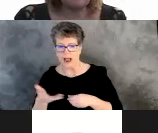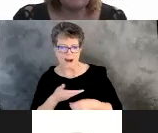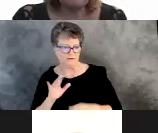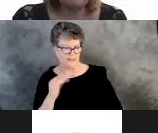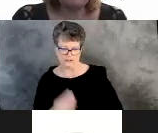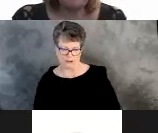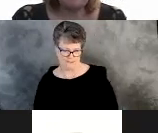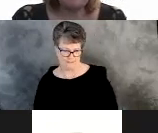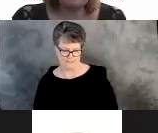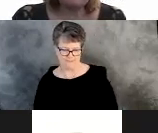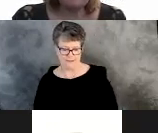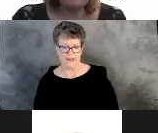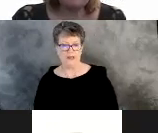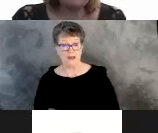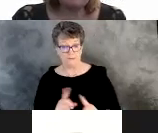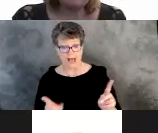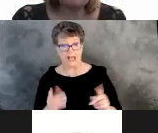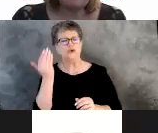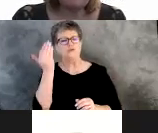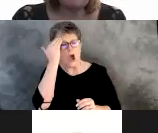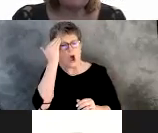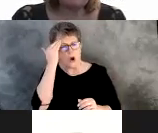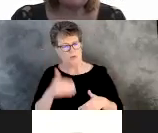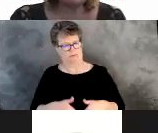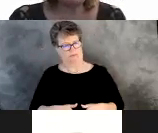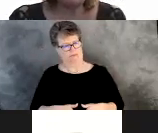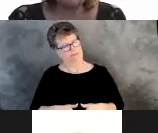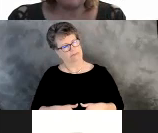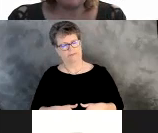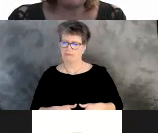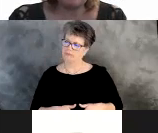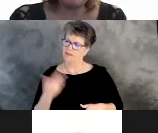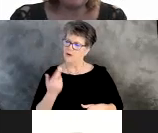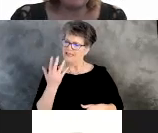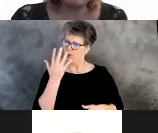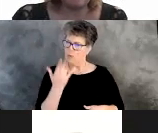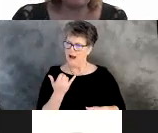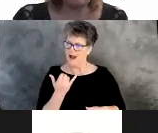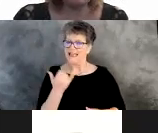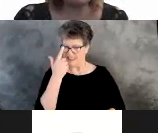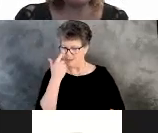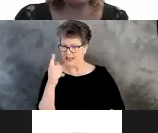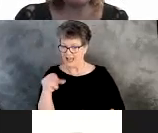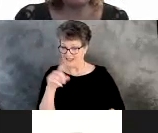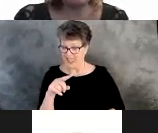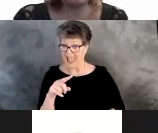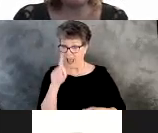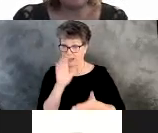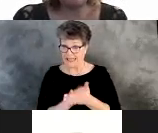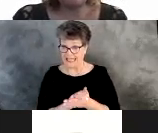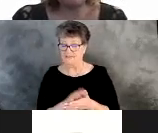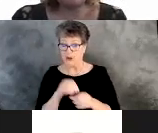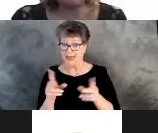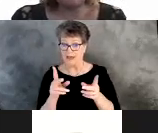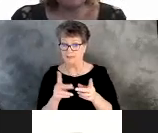job. But you know that the reason why is because they hold the belief, and they're in a position of